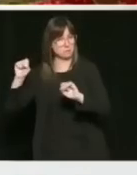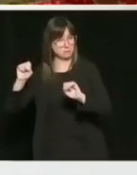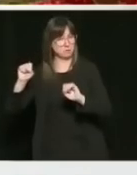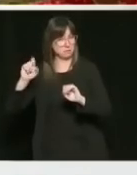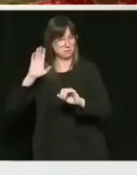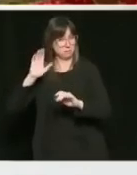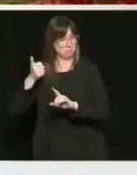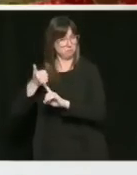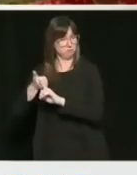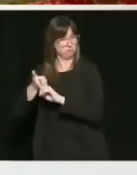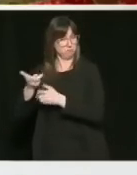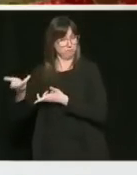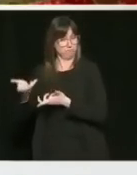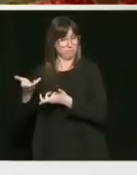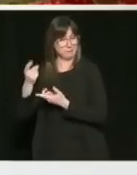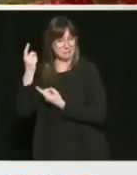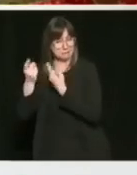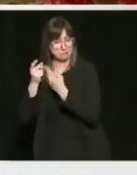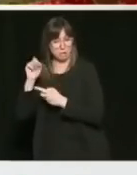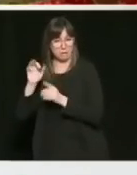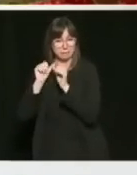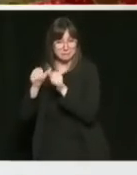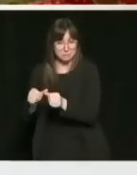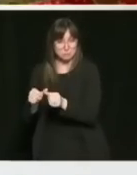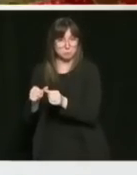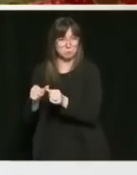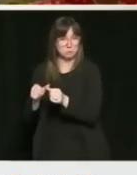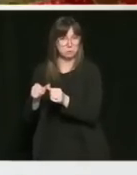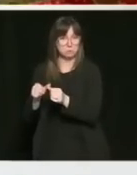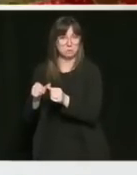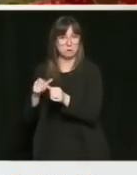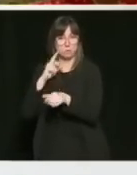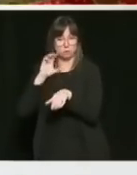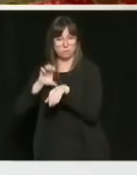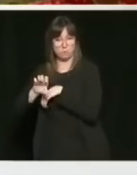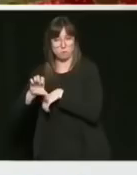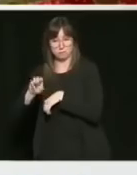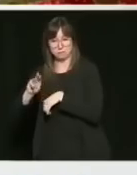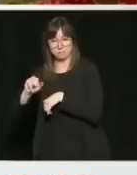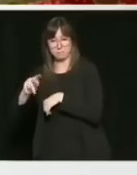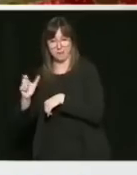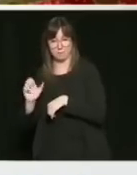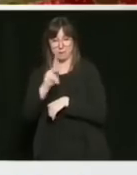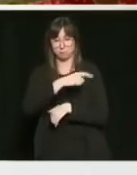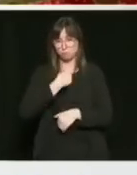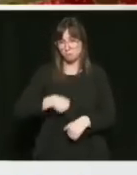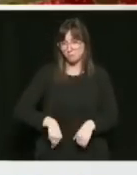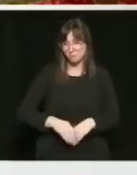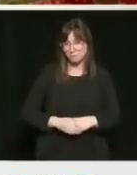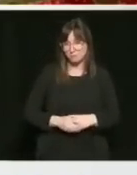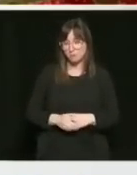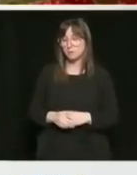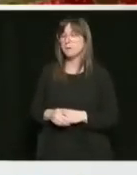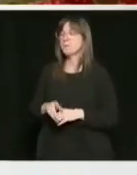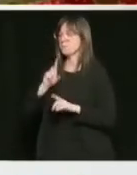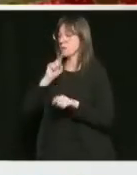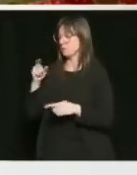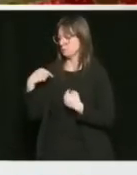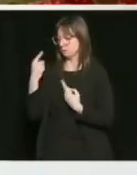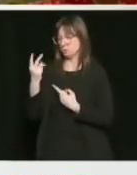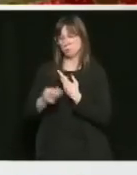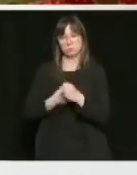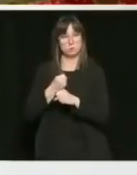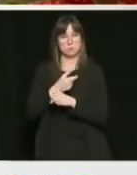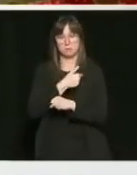assumes power to perhaps maybe reconsider whether or not they want to keep pursuing this extradition? For almost 2 years, we've been working extremely